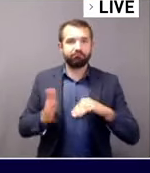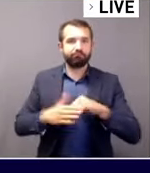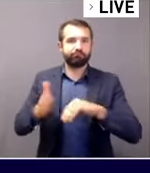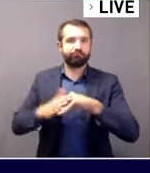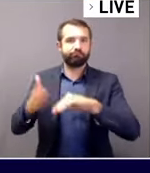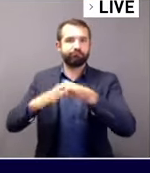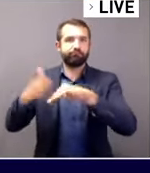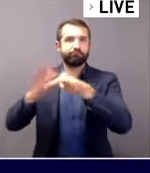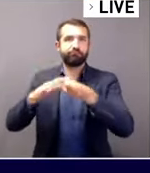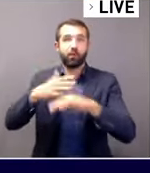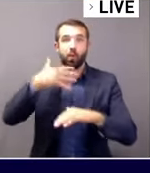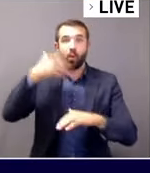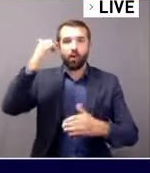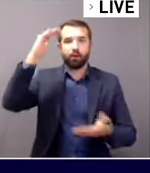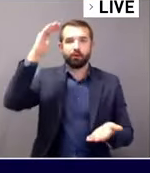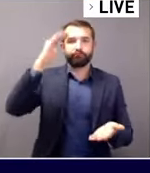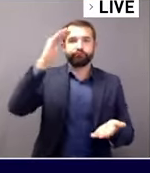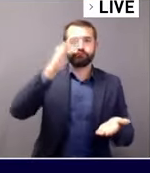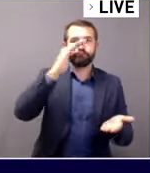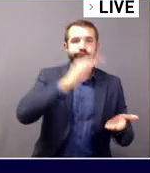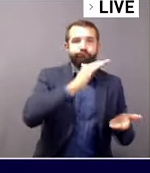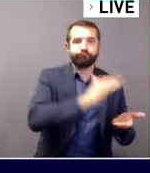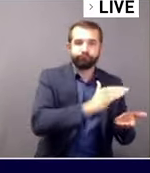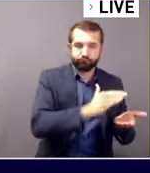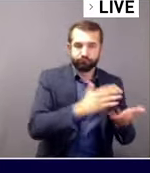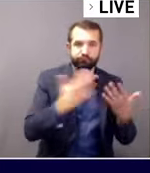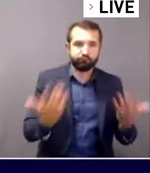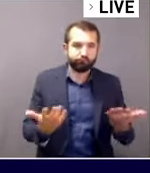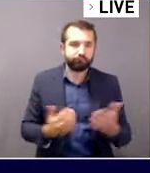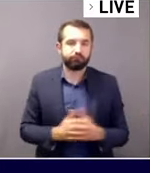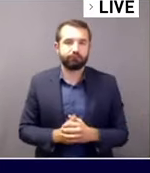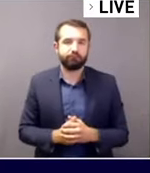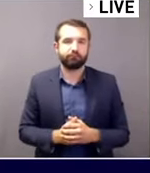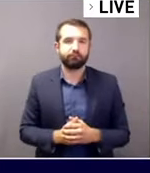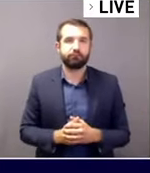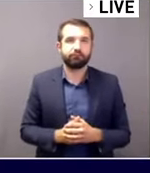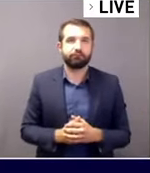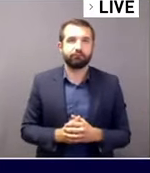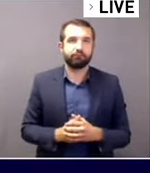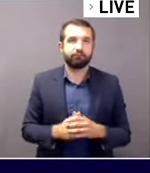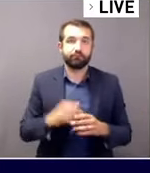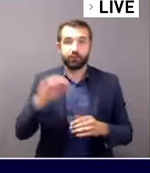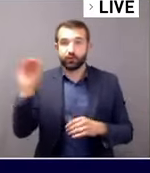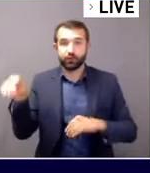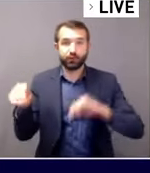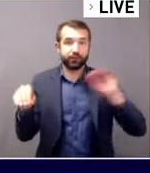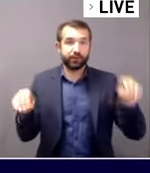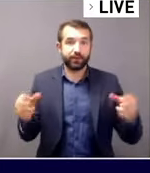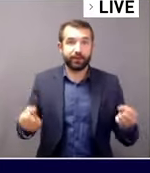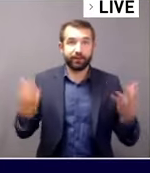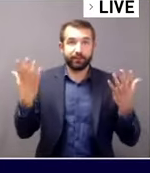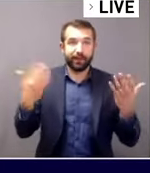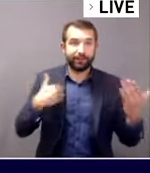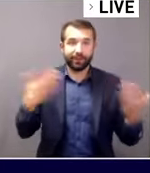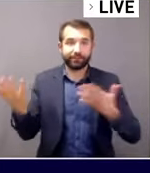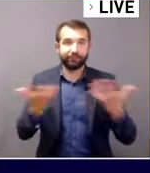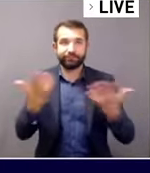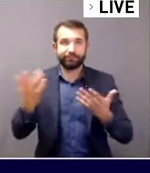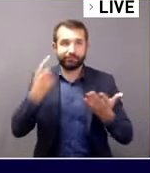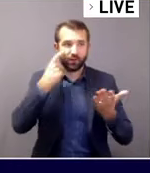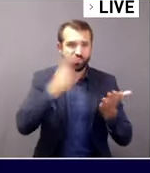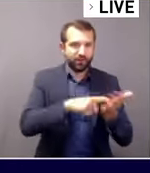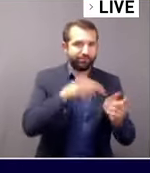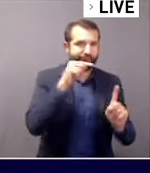been exposed and getting infected has gone down. And thus, on a percentage basis, the impact of the increase among younger folks